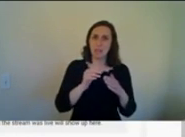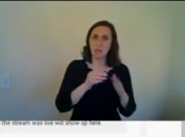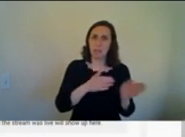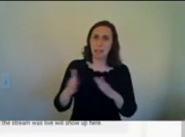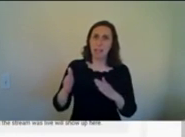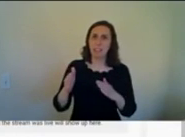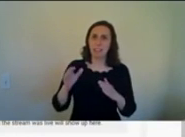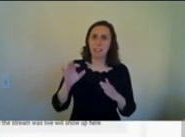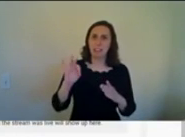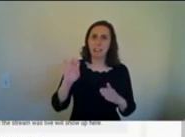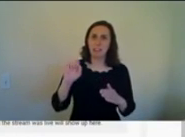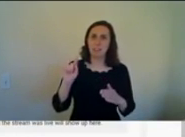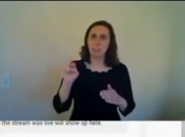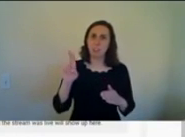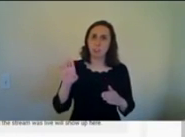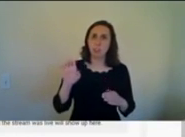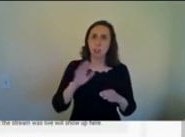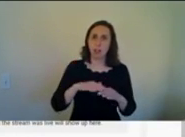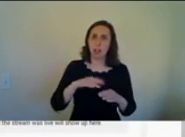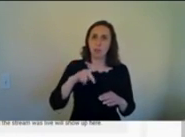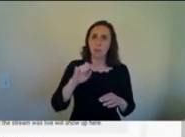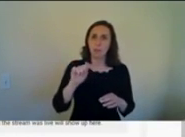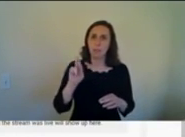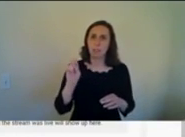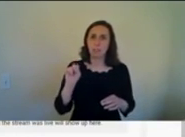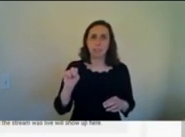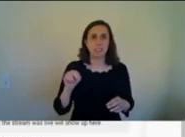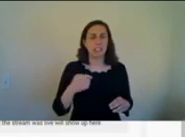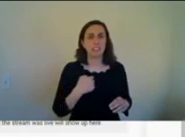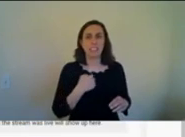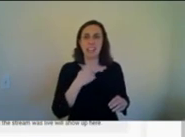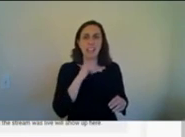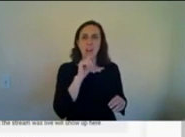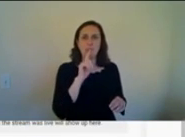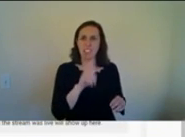I don't assign the side options on Pearson.